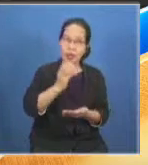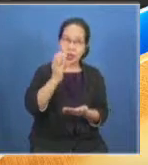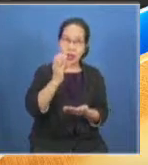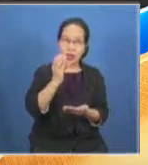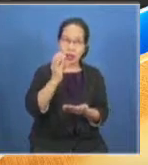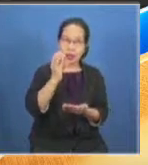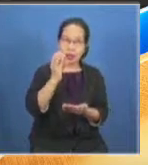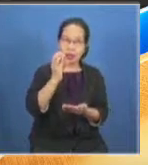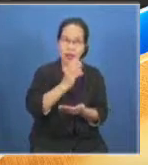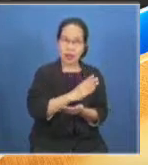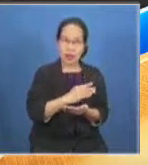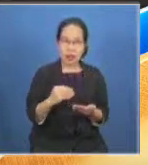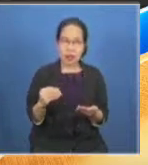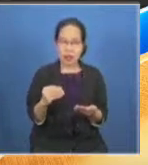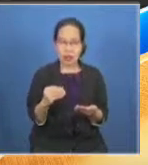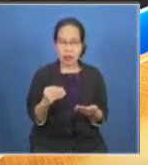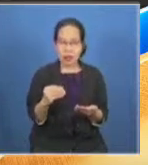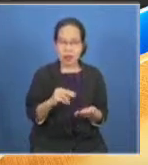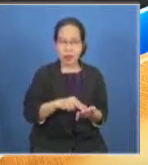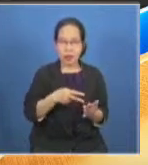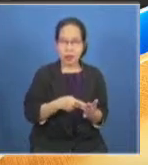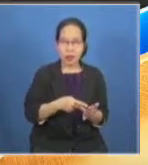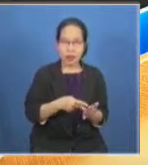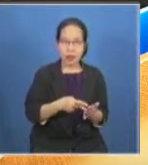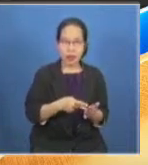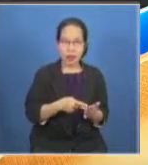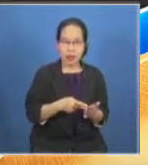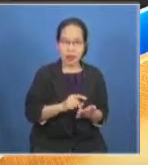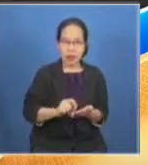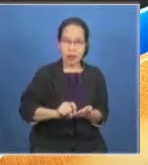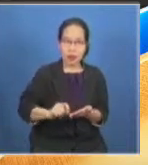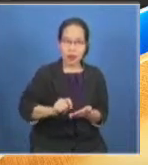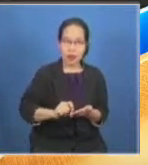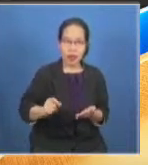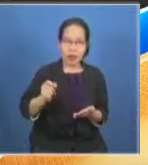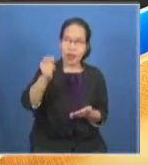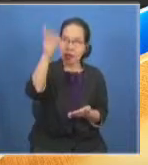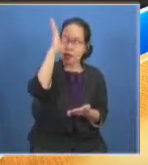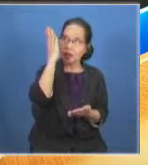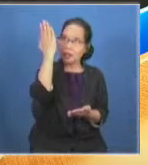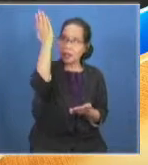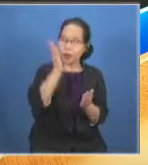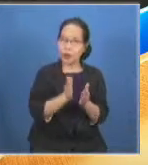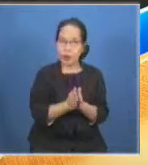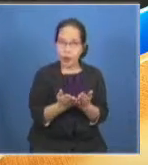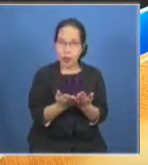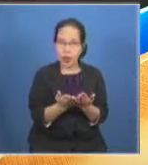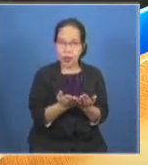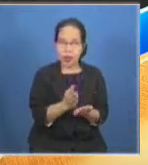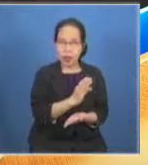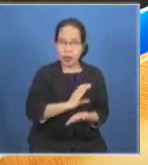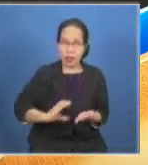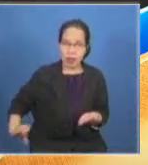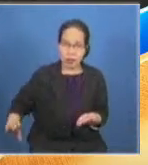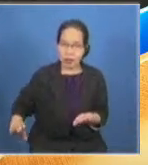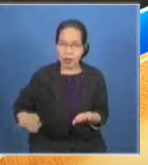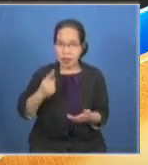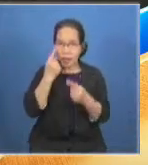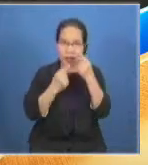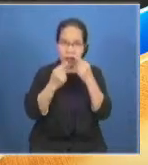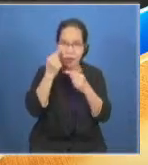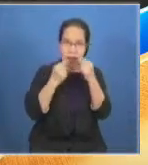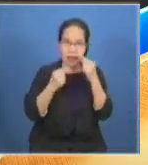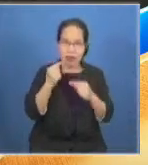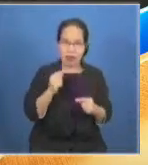is being placed by God in his bottle. It means that he is writing it in his book.